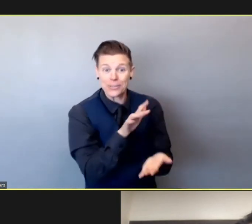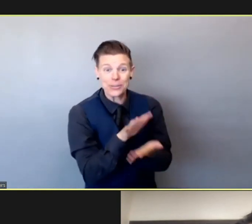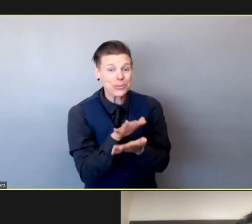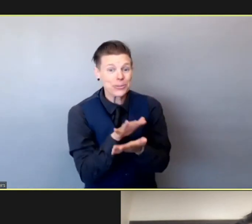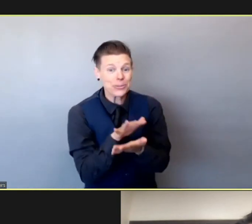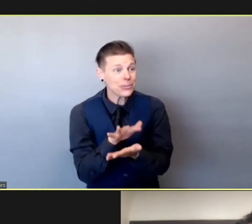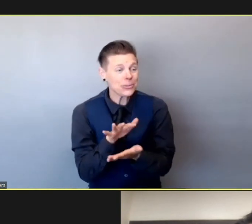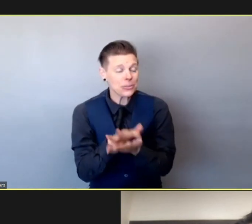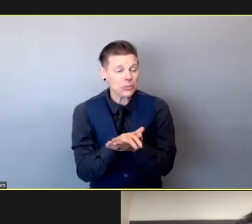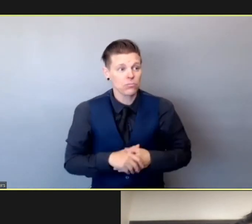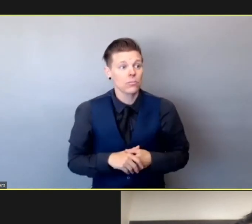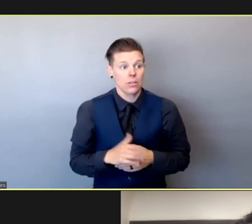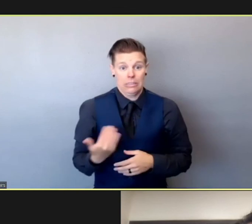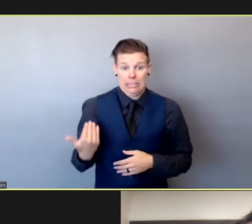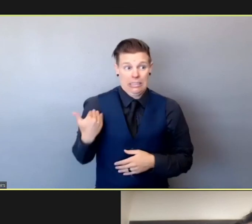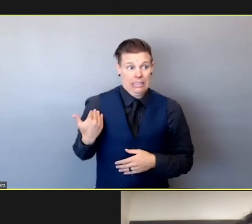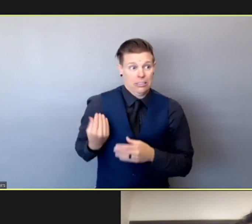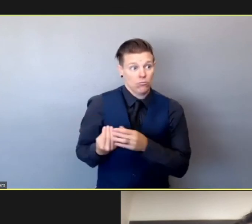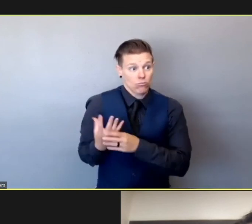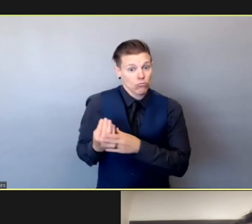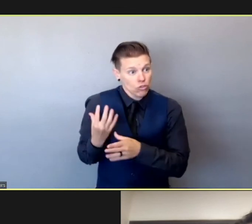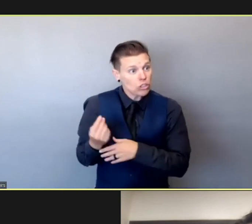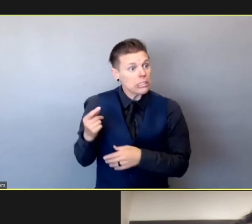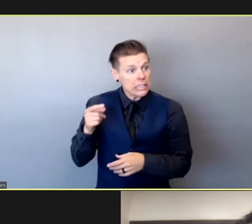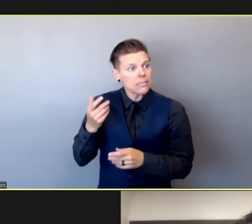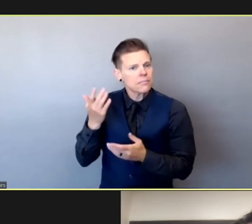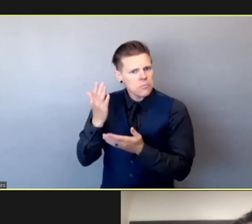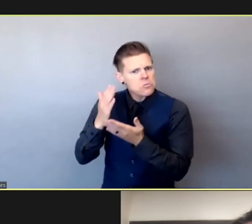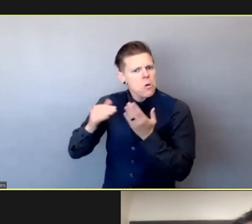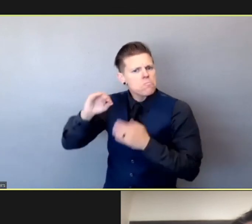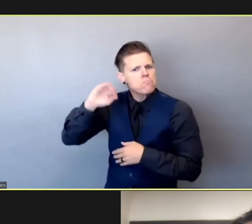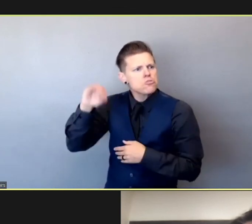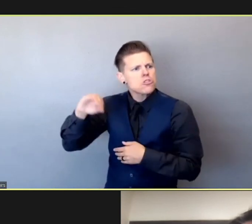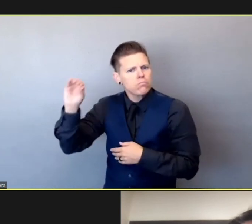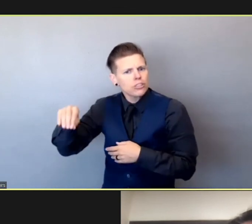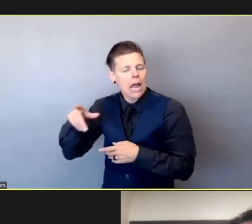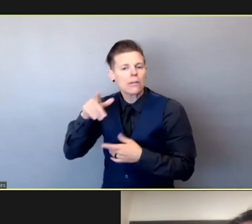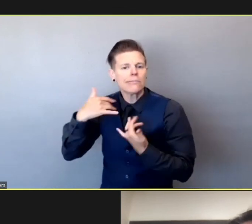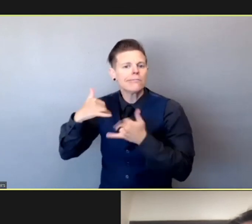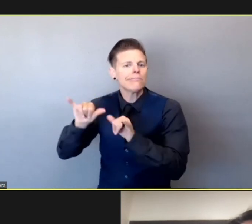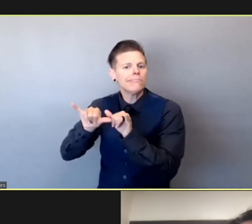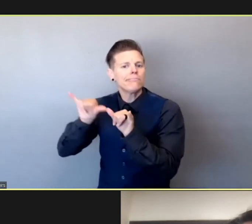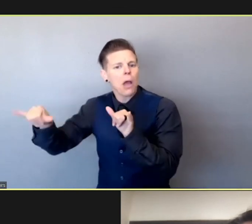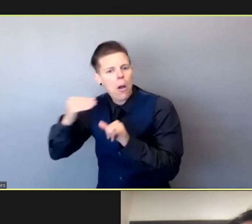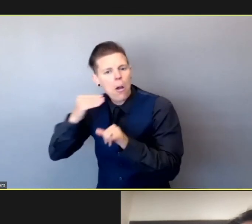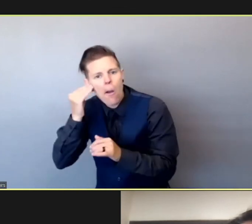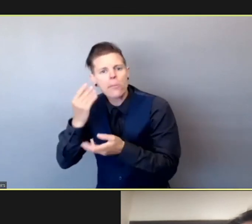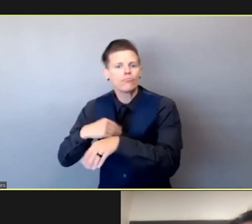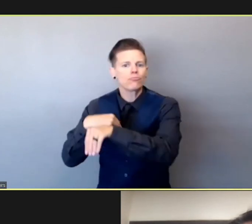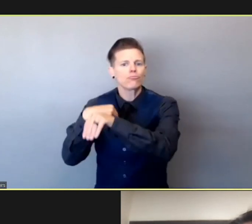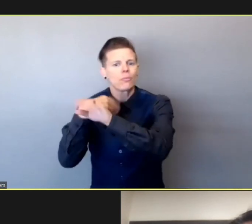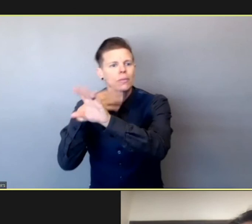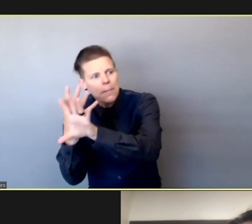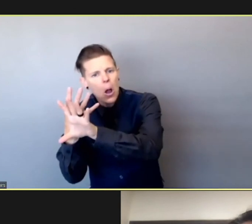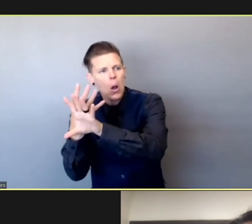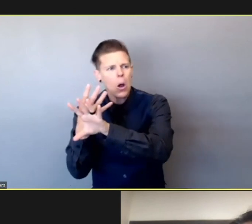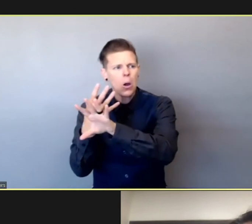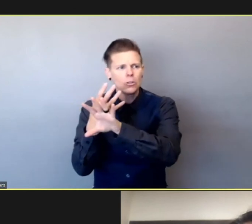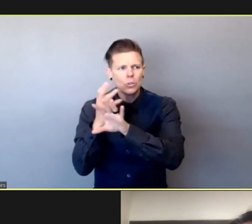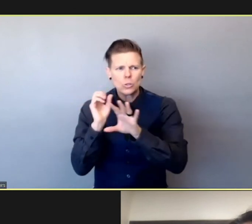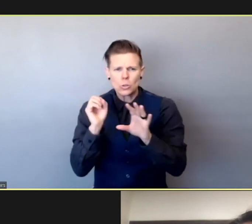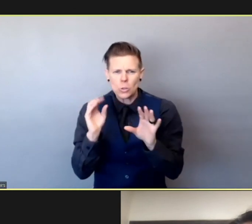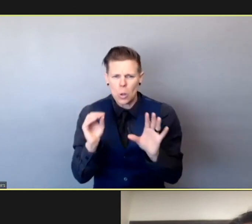kids were still at home. And we've talked about masking. Can you talk about the role